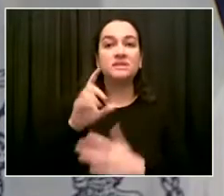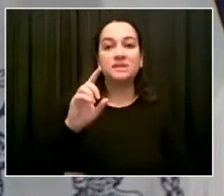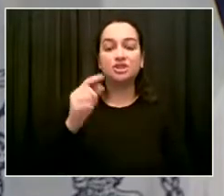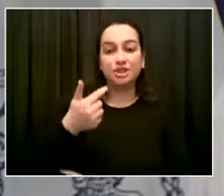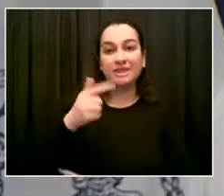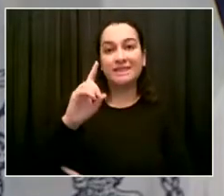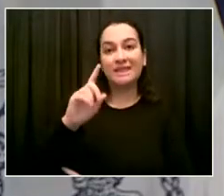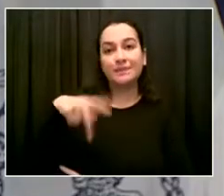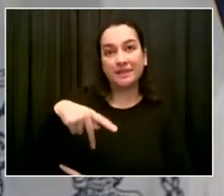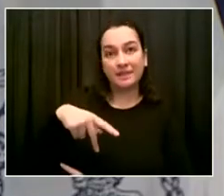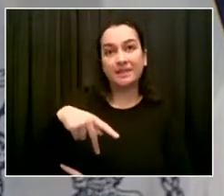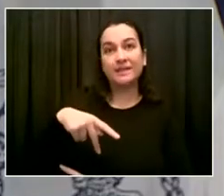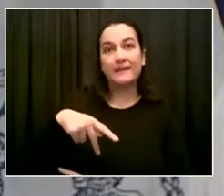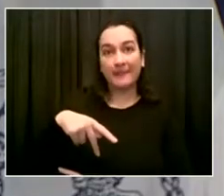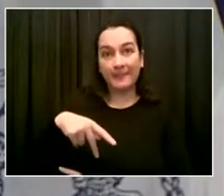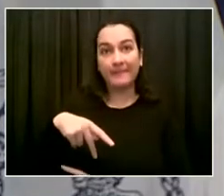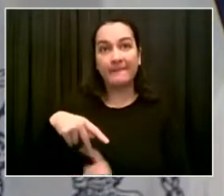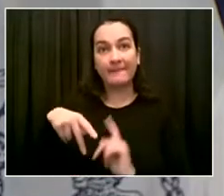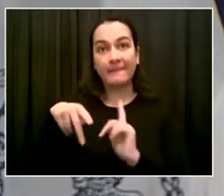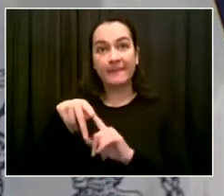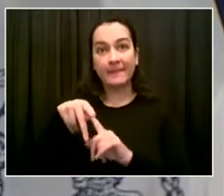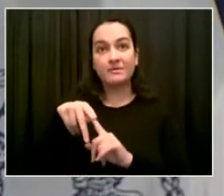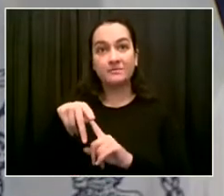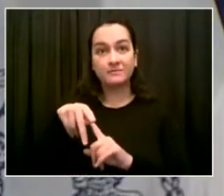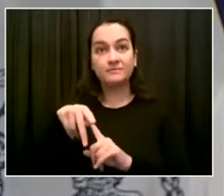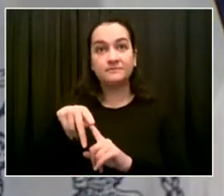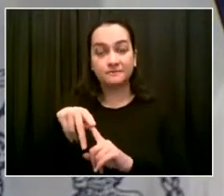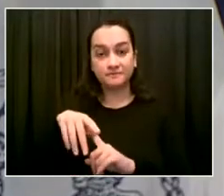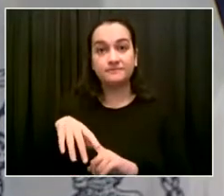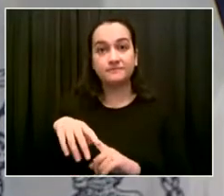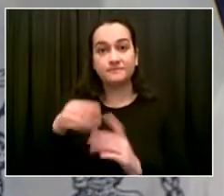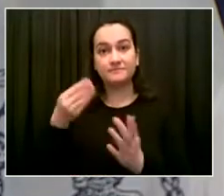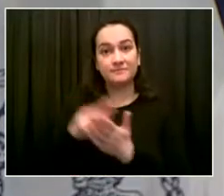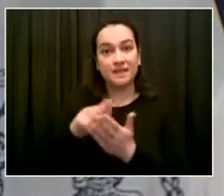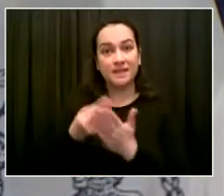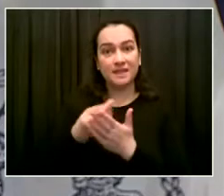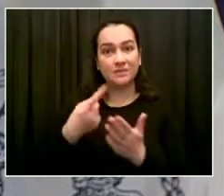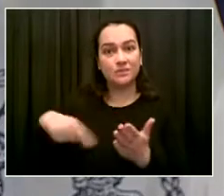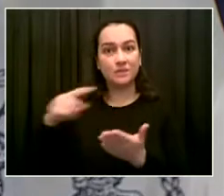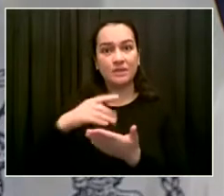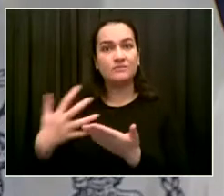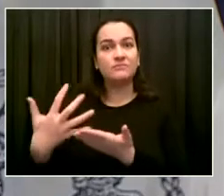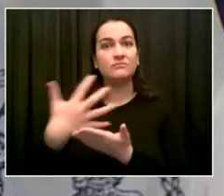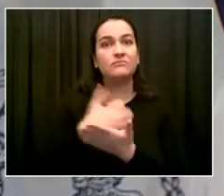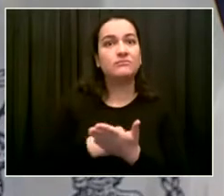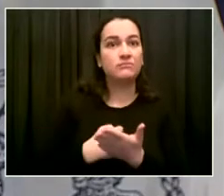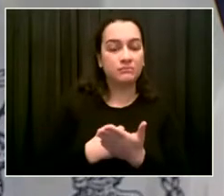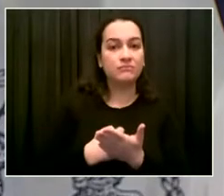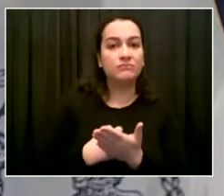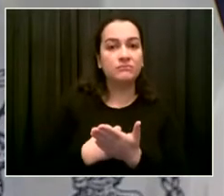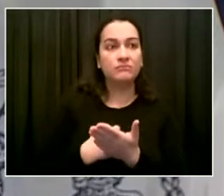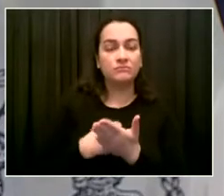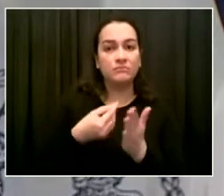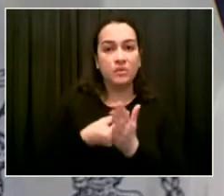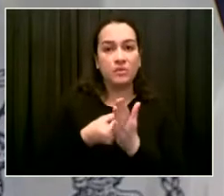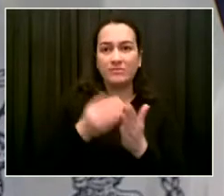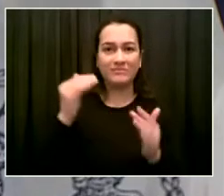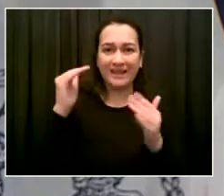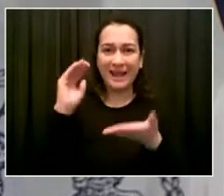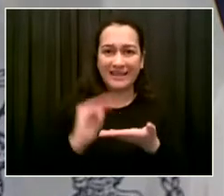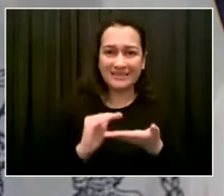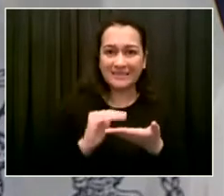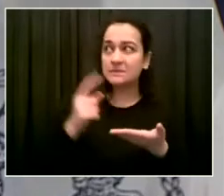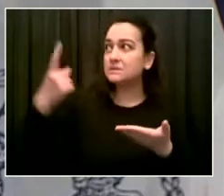comes back to the subways and the buses that are the lifeblood. And when they're